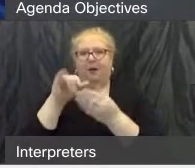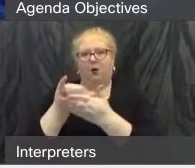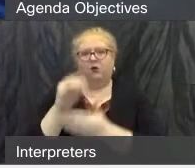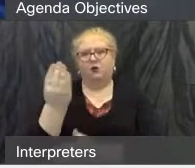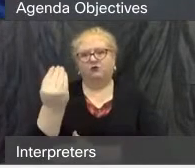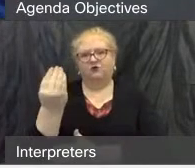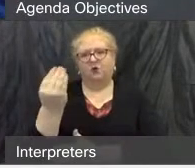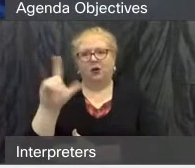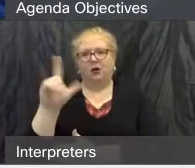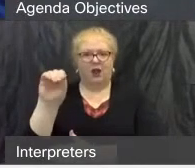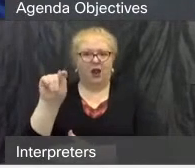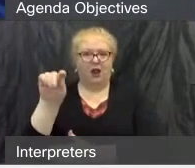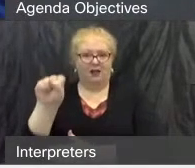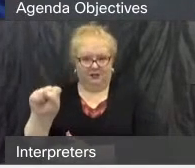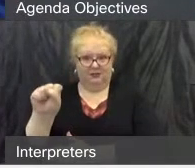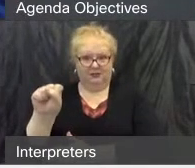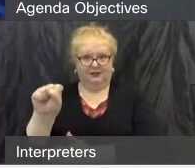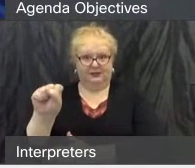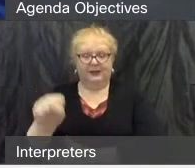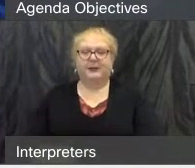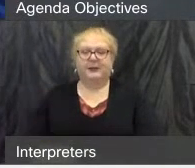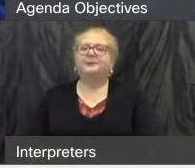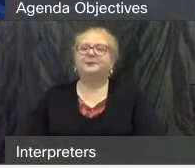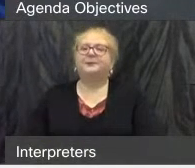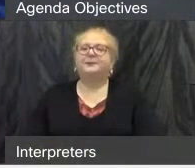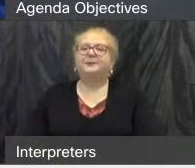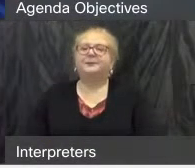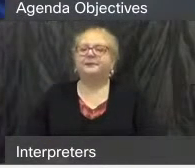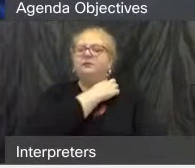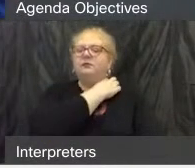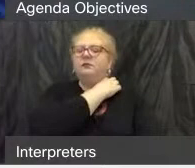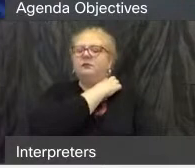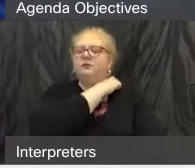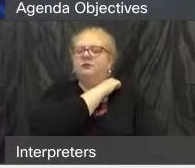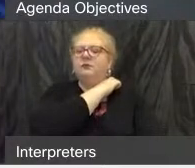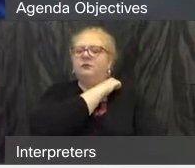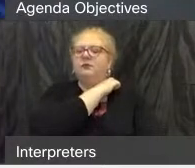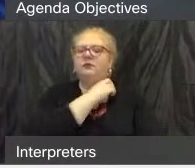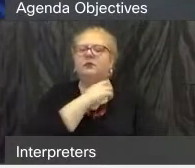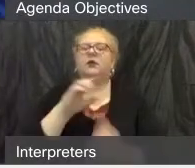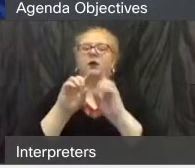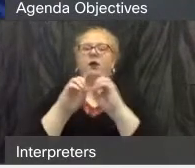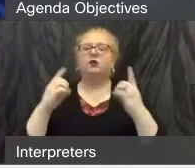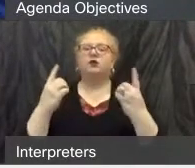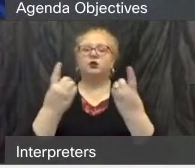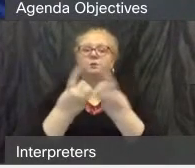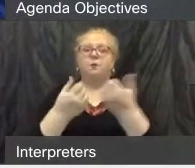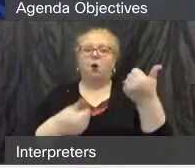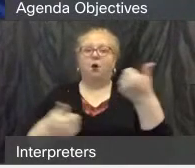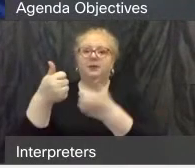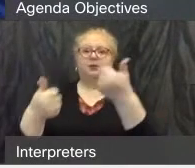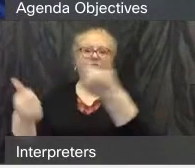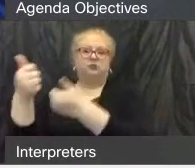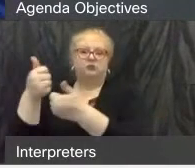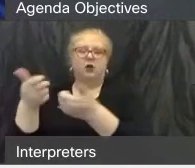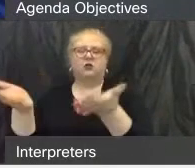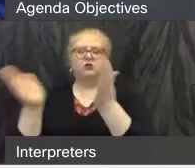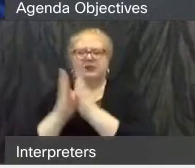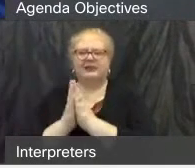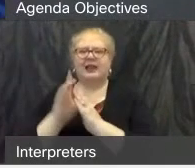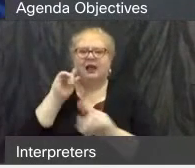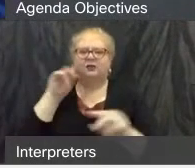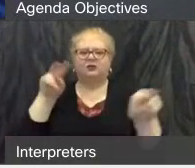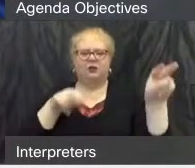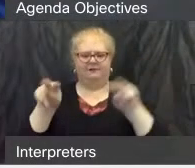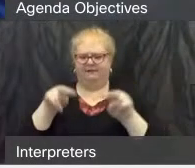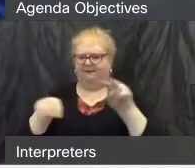lots, not only were the department directors asked to evaluate what we're currently doing, but